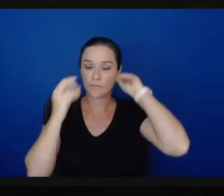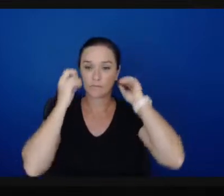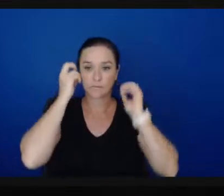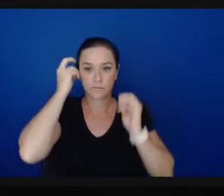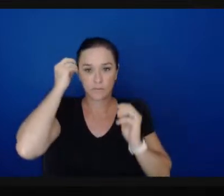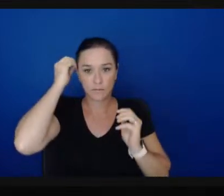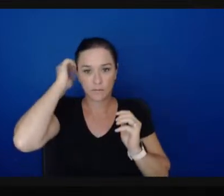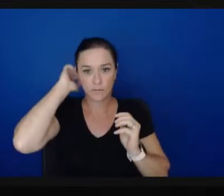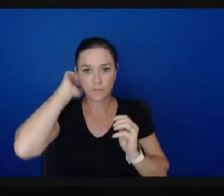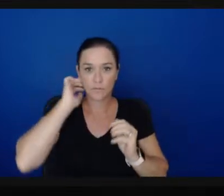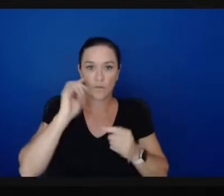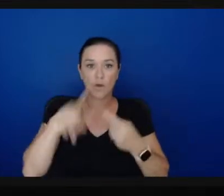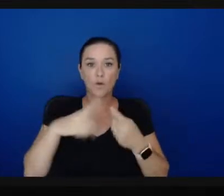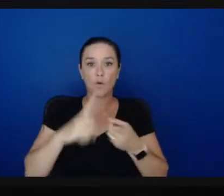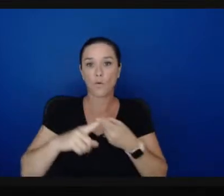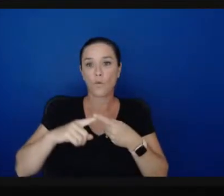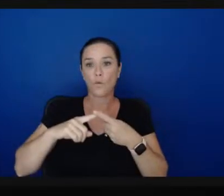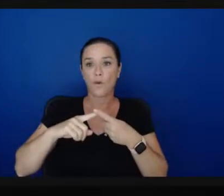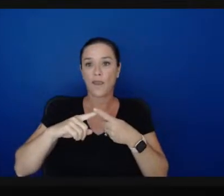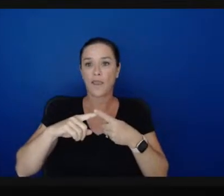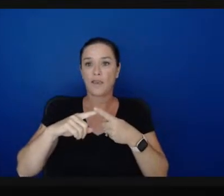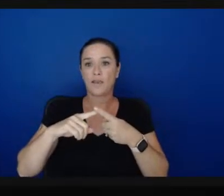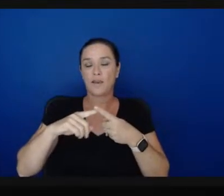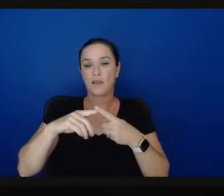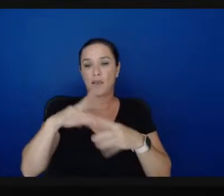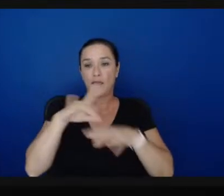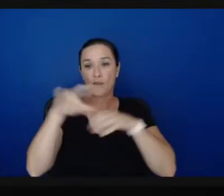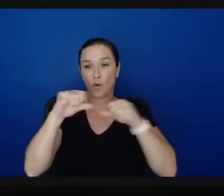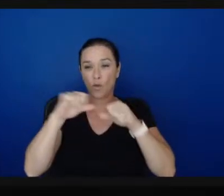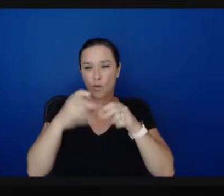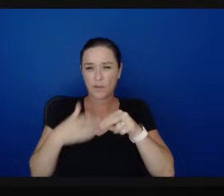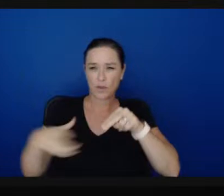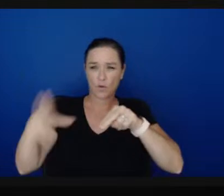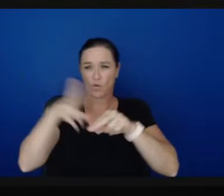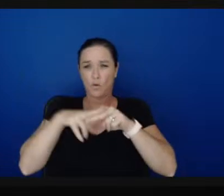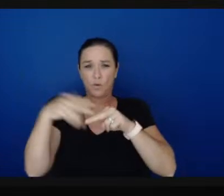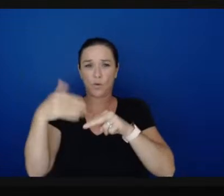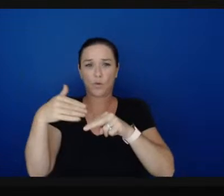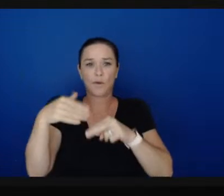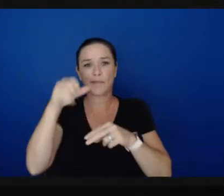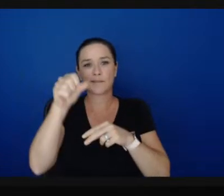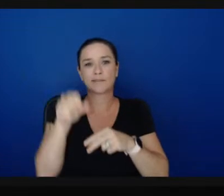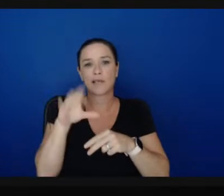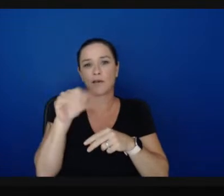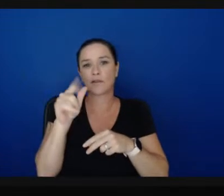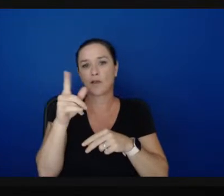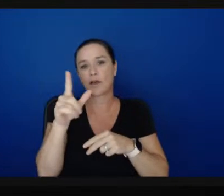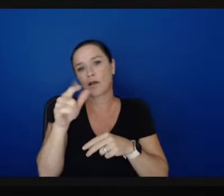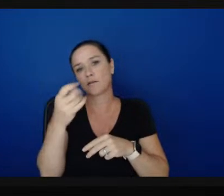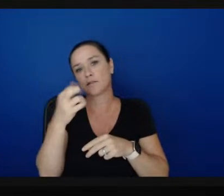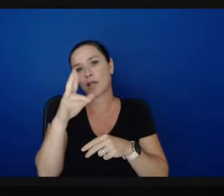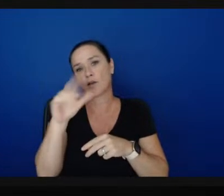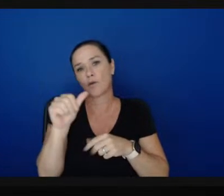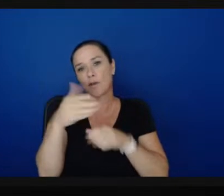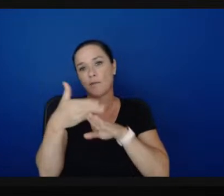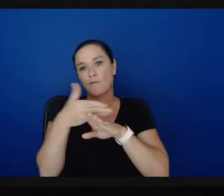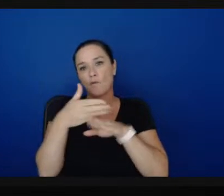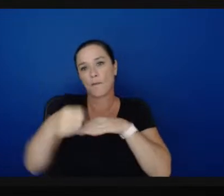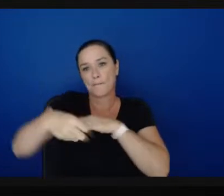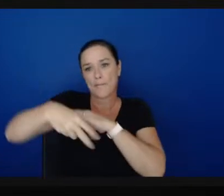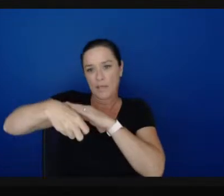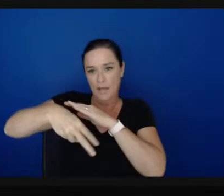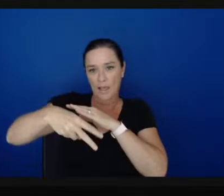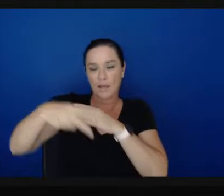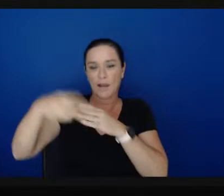when seismicity increased dramatically in the South Caldera region before midnight and returned to